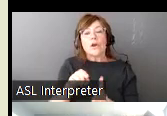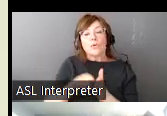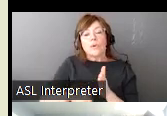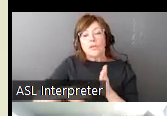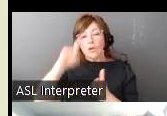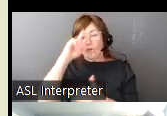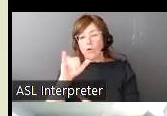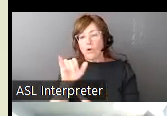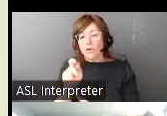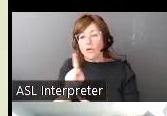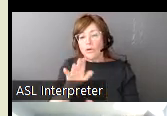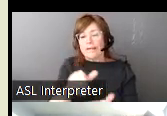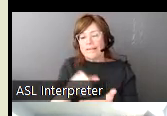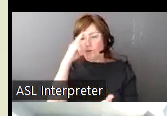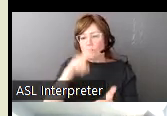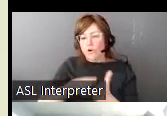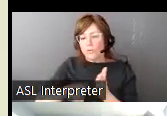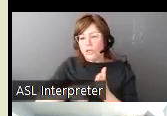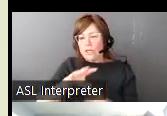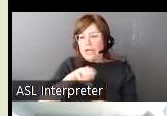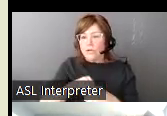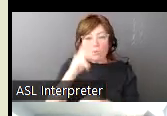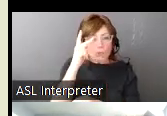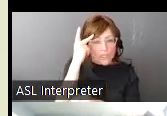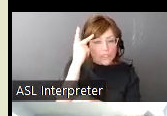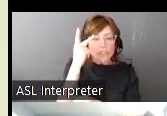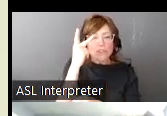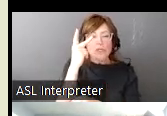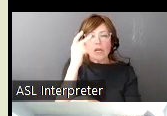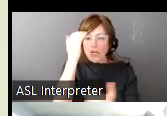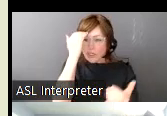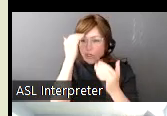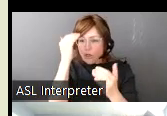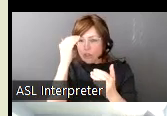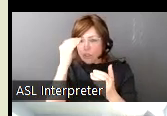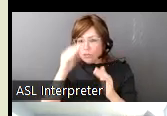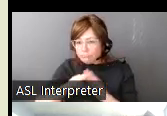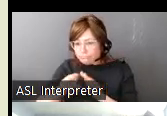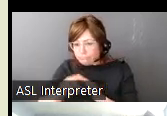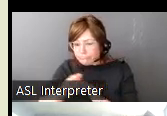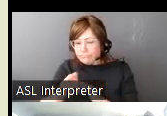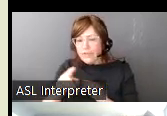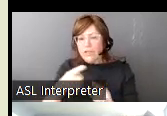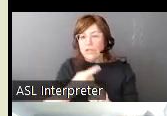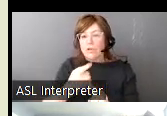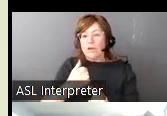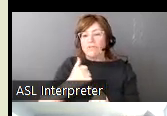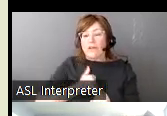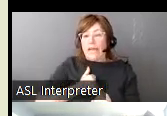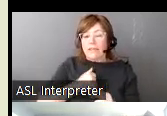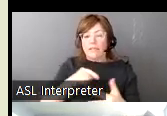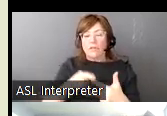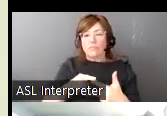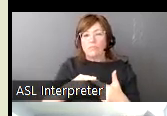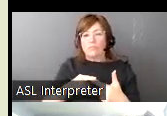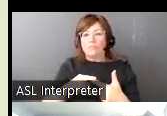intersects globalization, political sociology, knowledge production from Canada, China, and Hong Kong. He